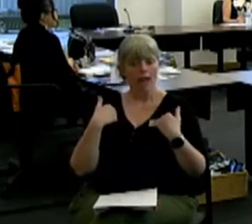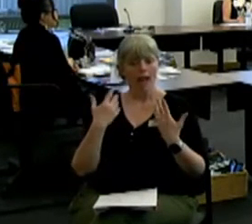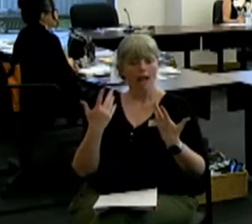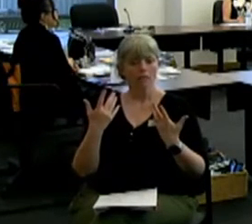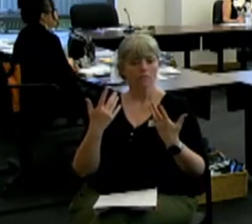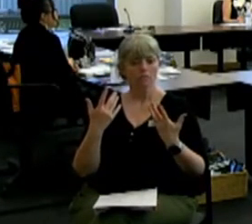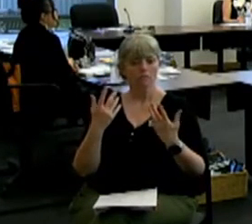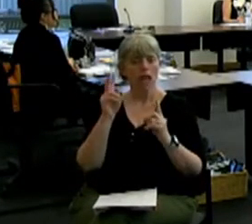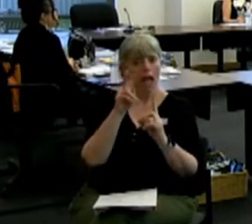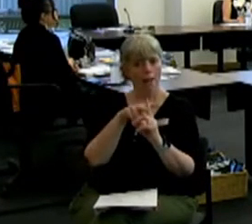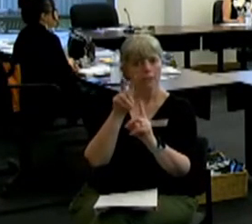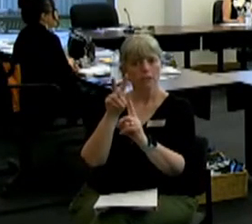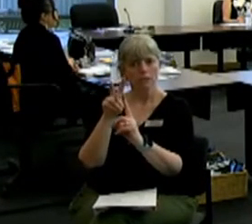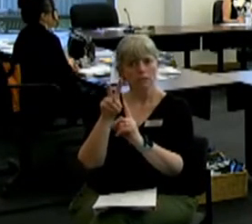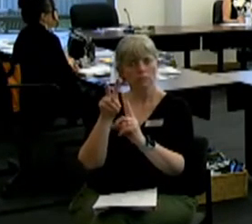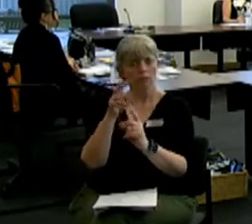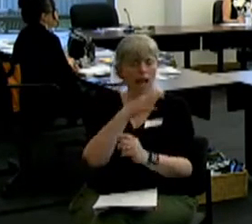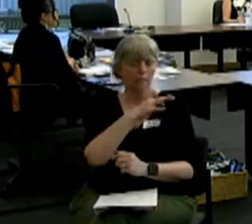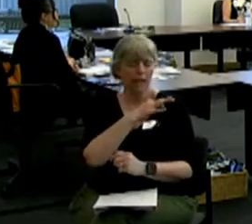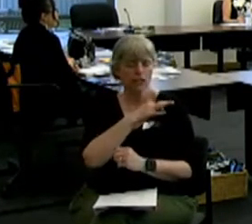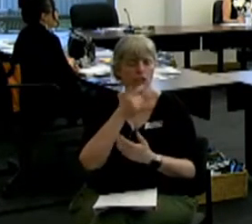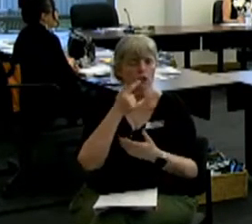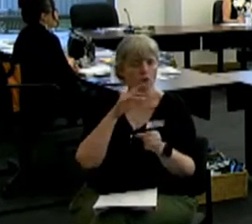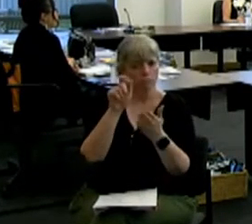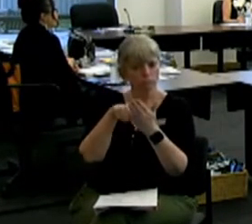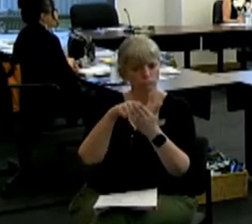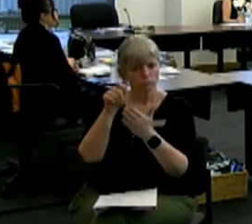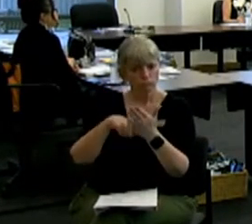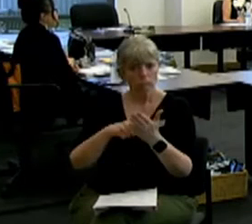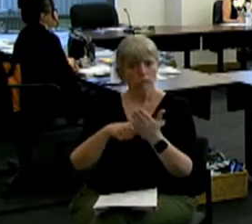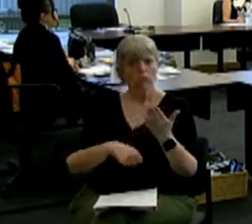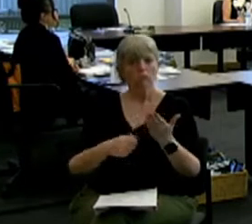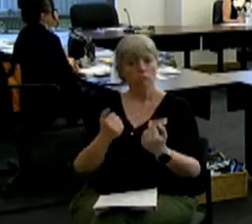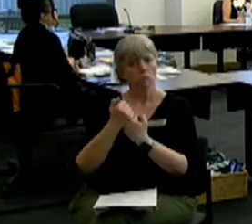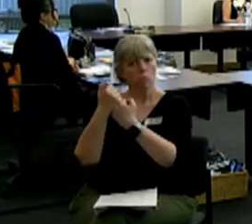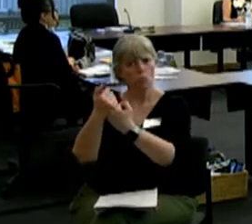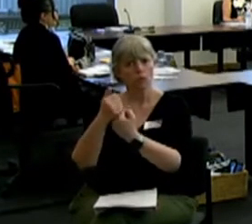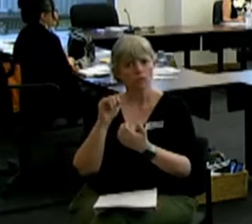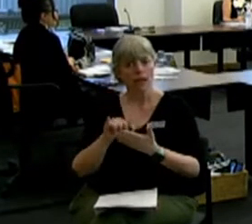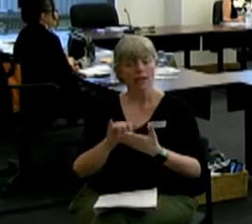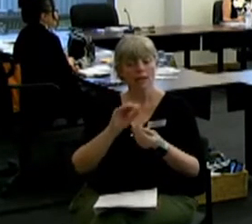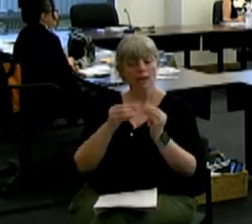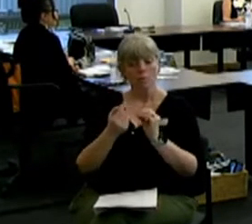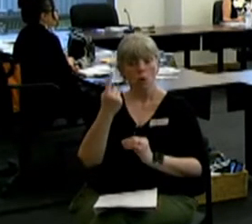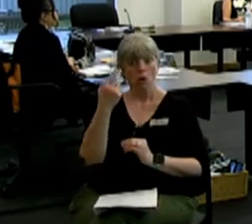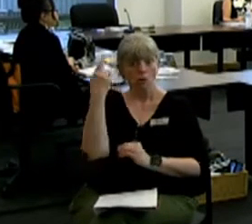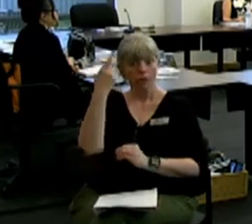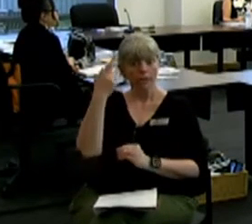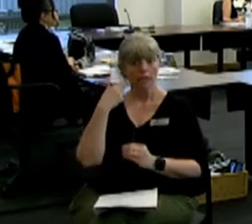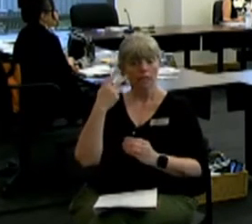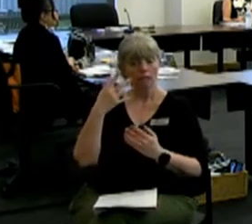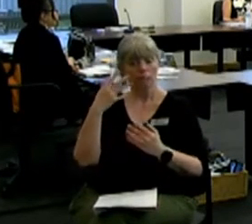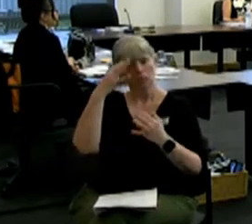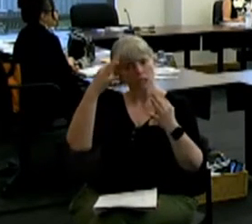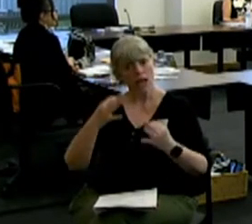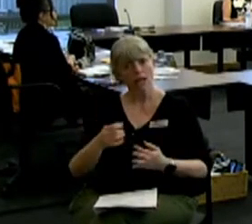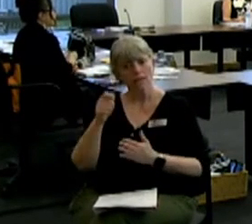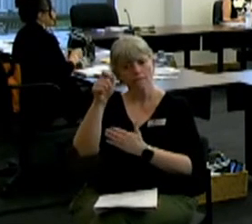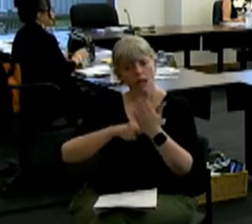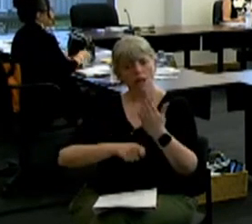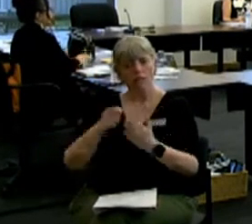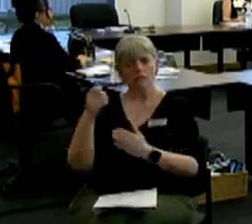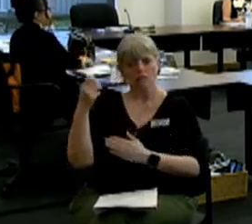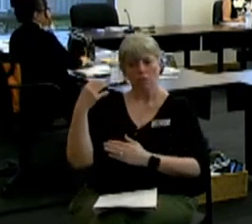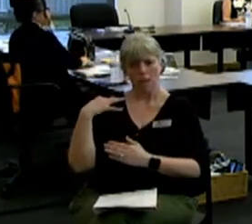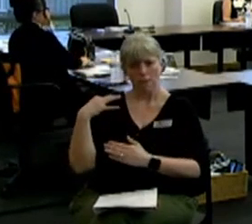of applications that are filled out supports this. The number 1 reason people choose to fill out an application at